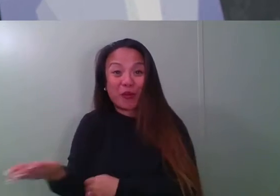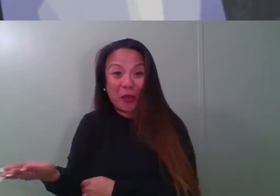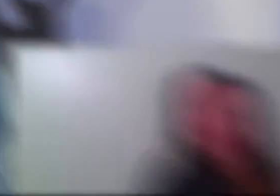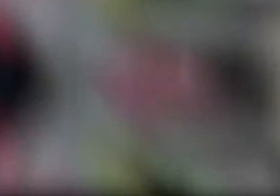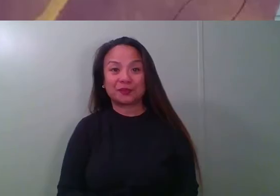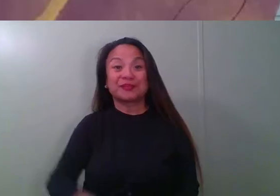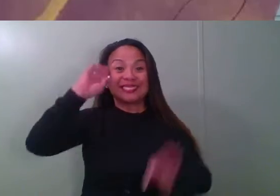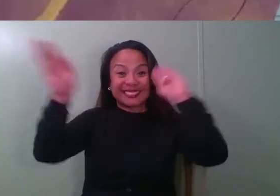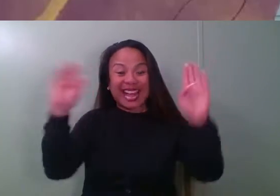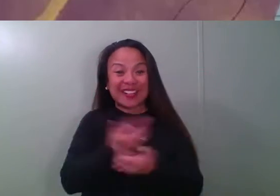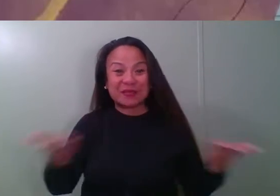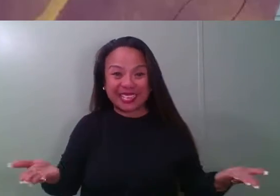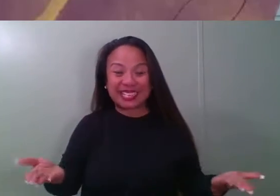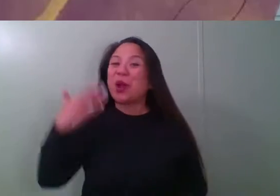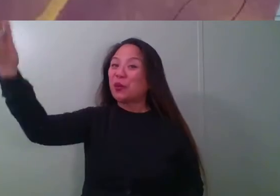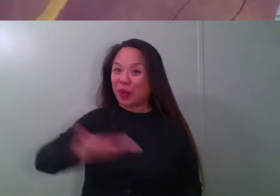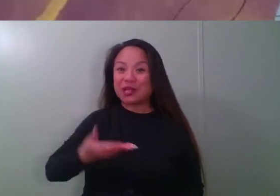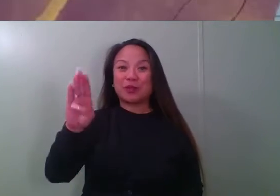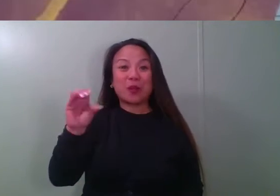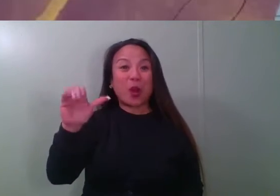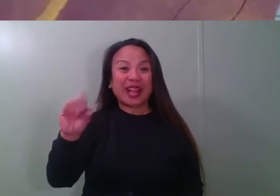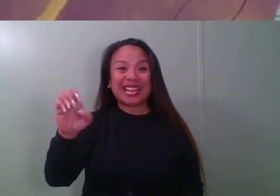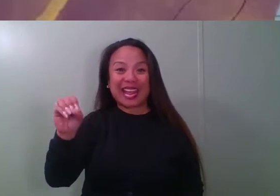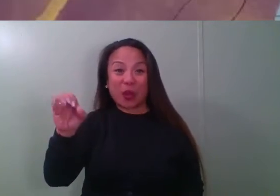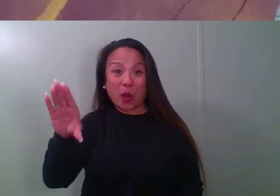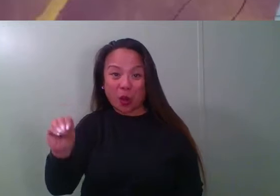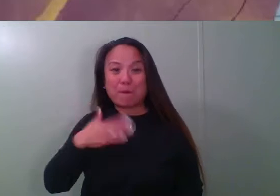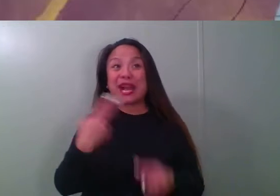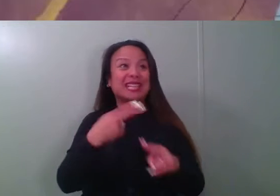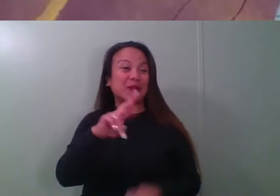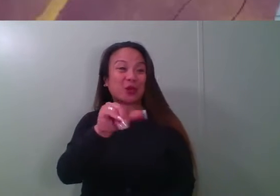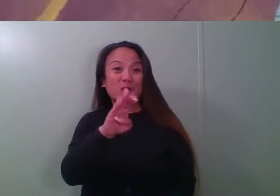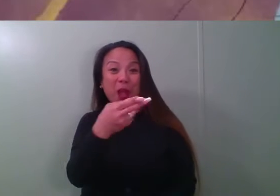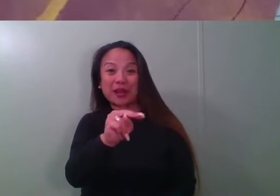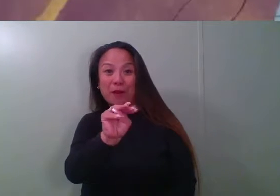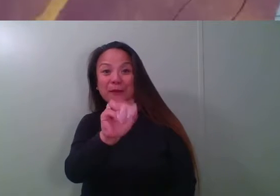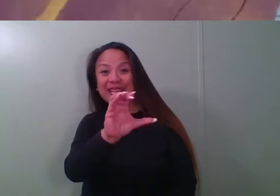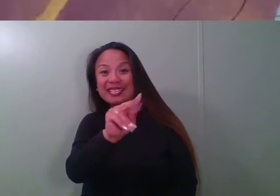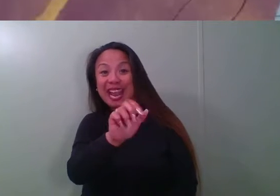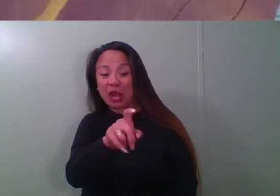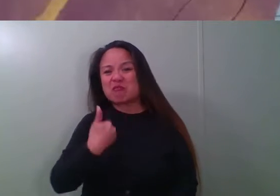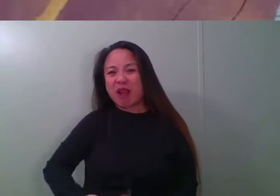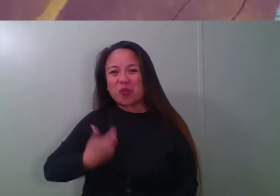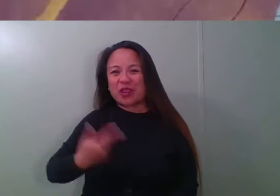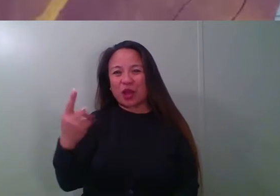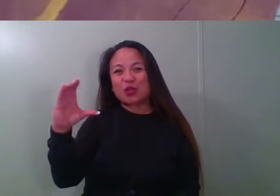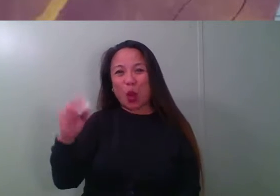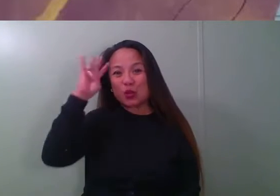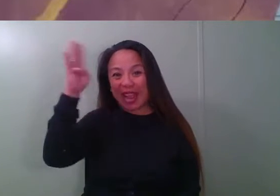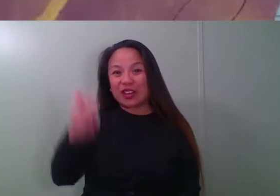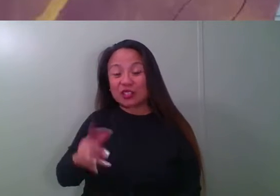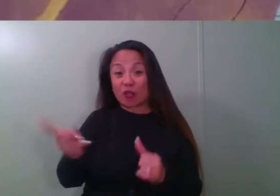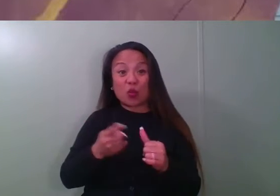few of them? Hi, everybody. Welcome to Boca de Oro. My name is Robin McNair, and I'm one of the co-creators of